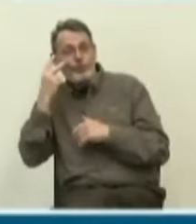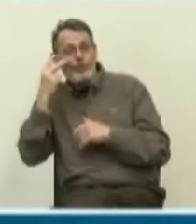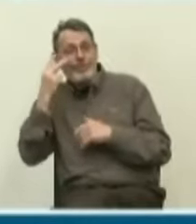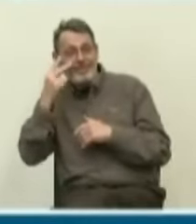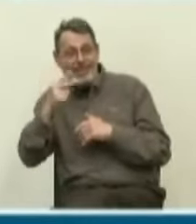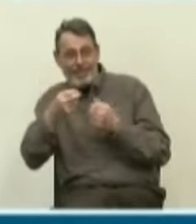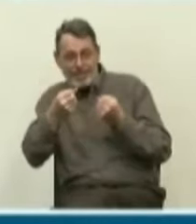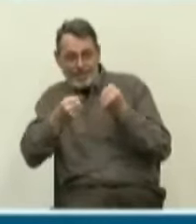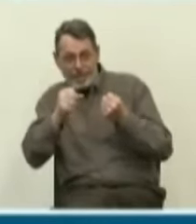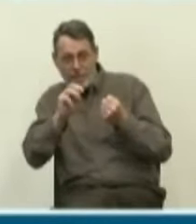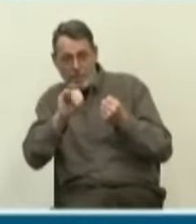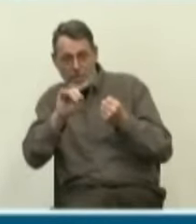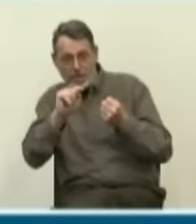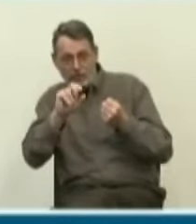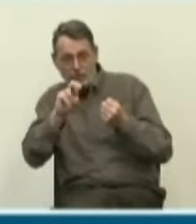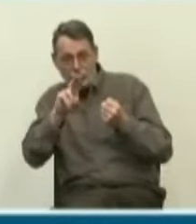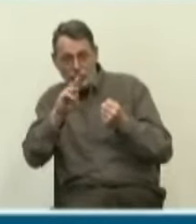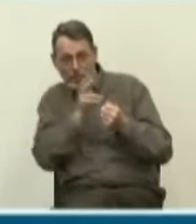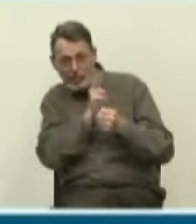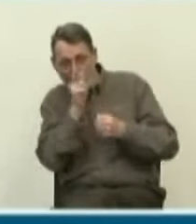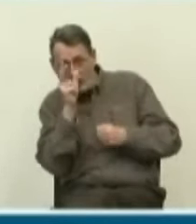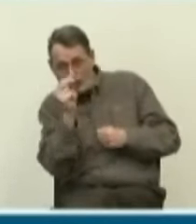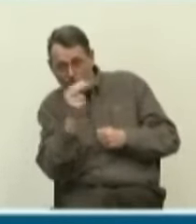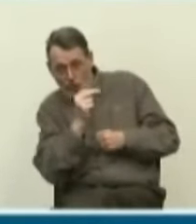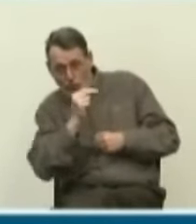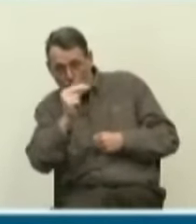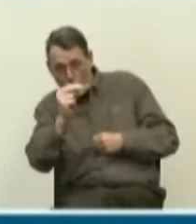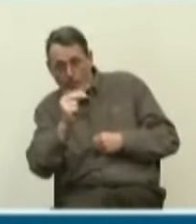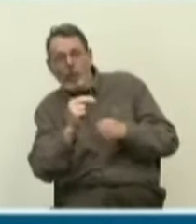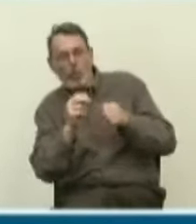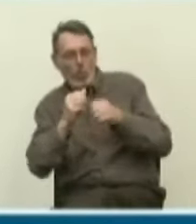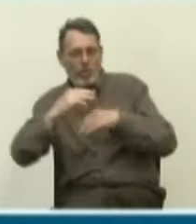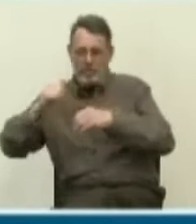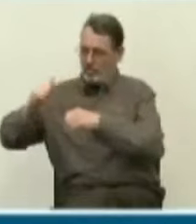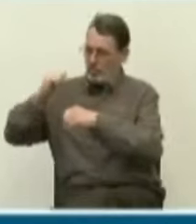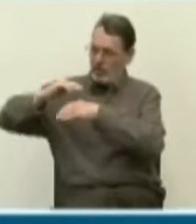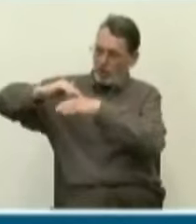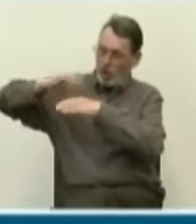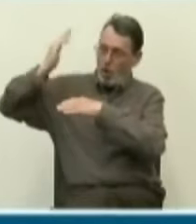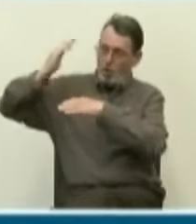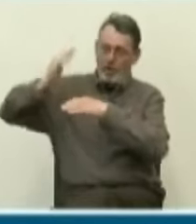the rear hatch open, turning north onto 3rd Street.